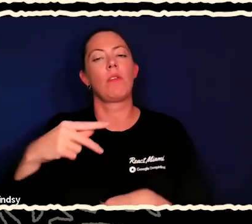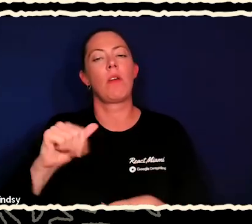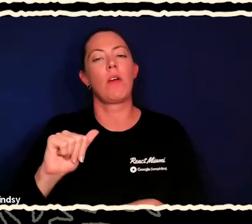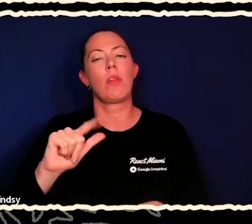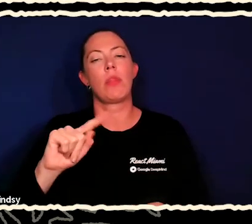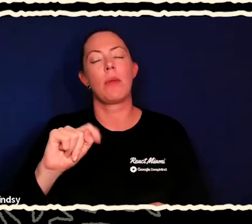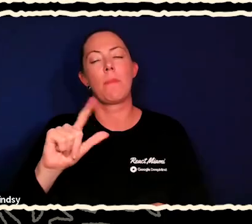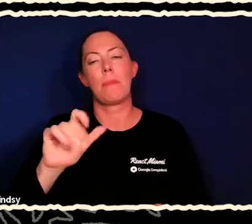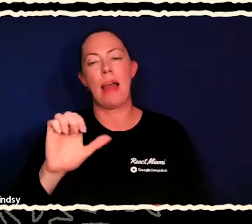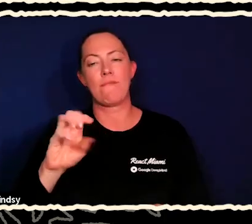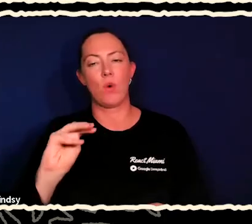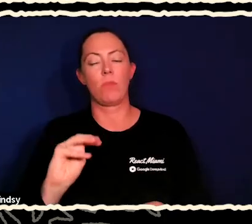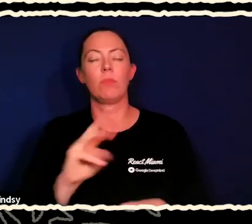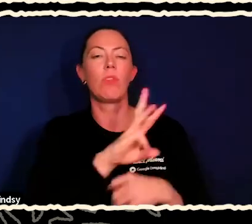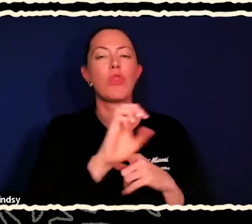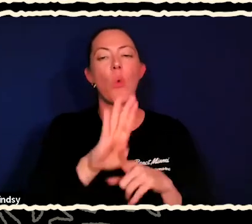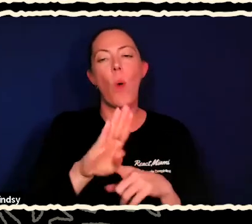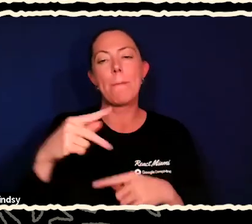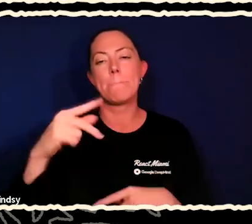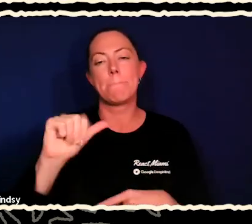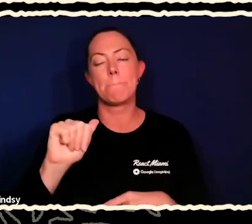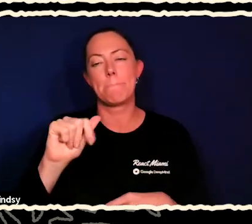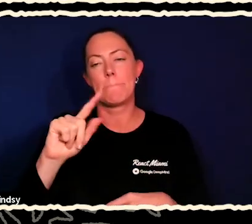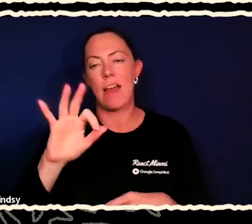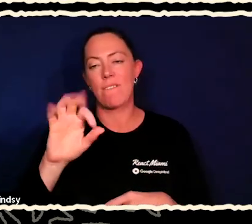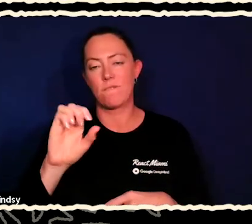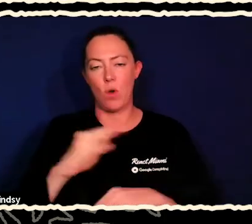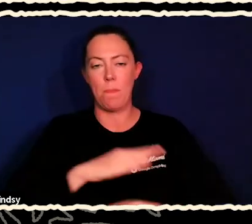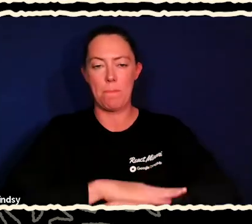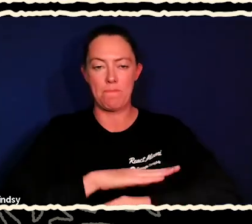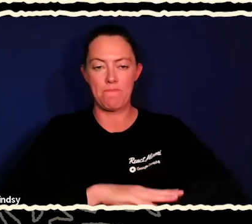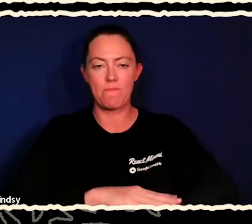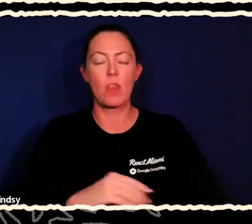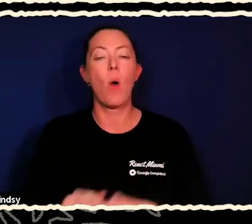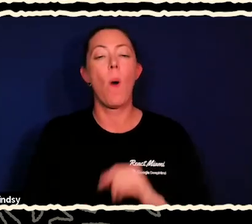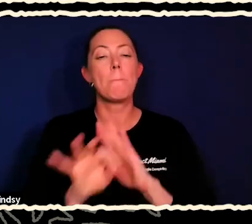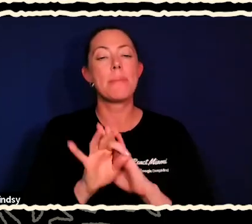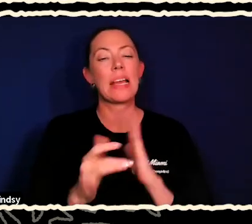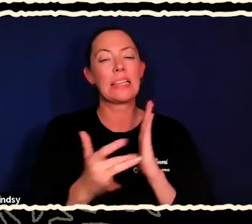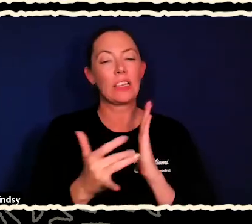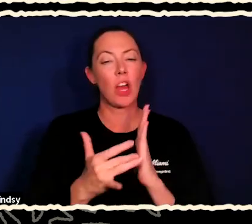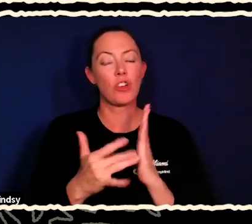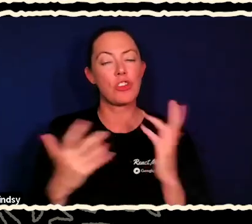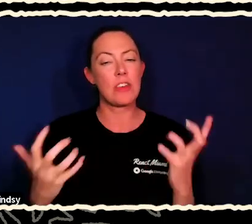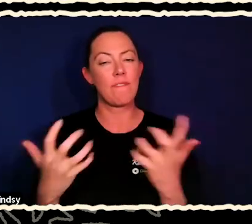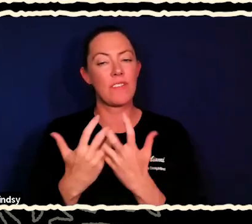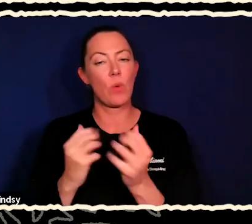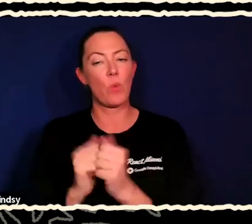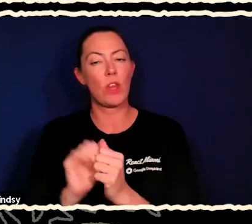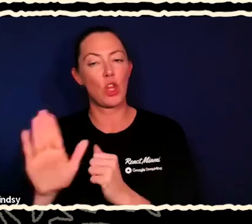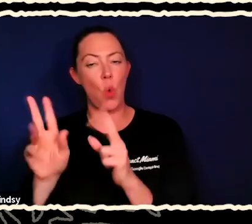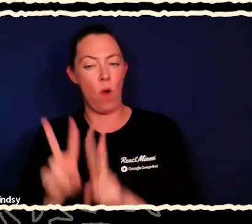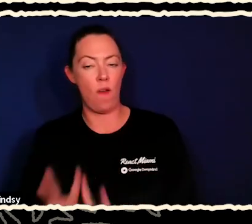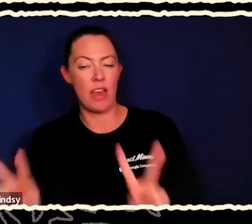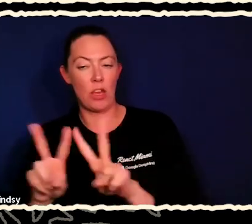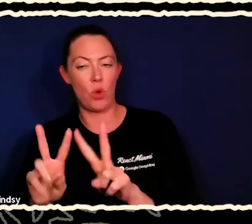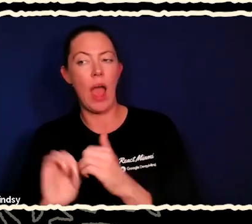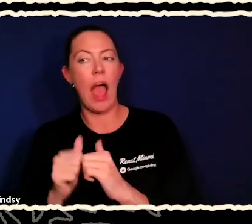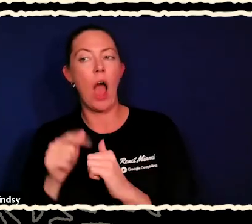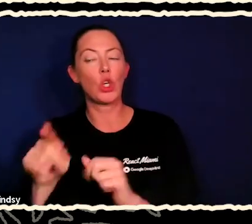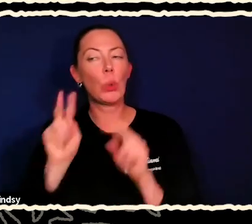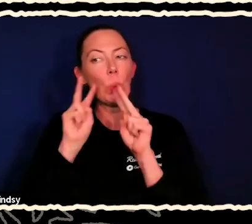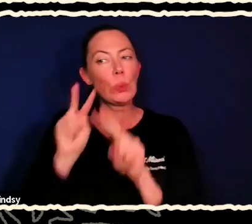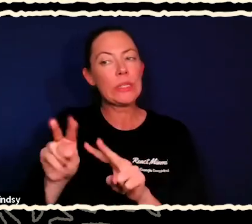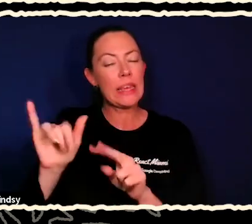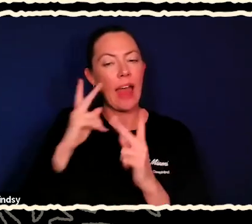Pick technologies and make decisions that align with how you perceive value and your customers perceive value. And if you're a business,